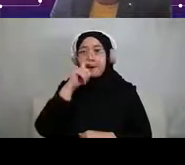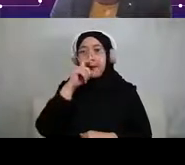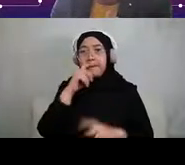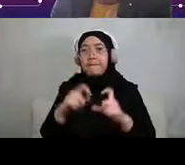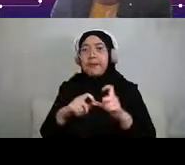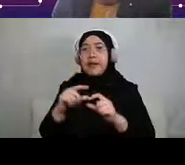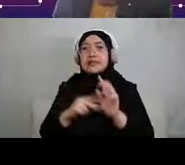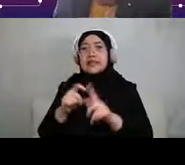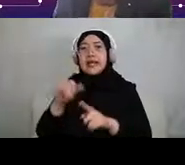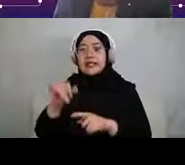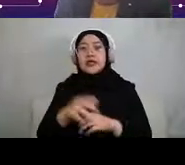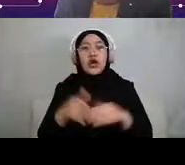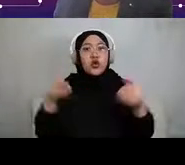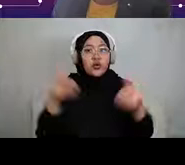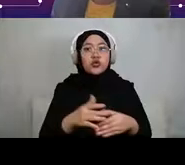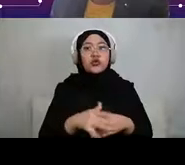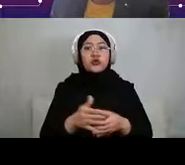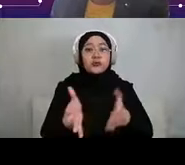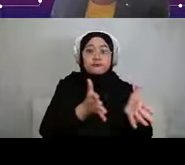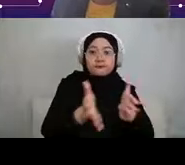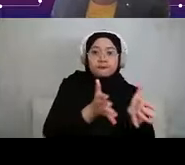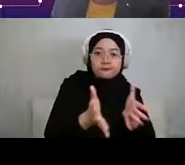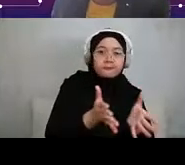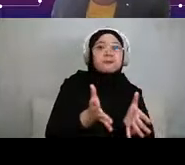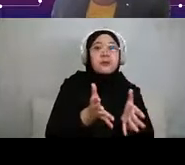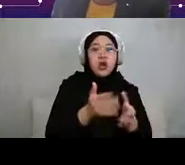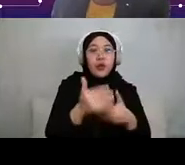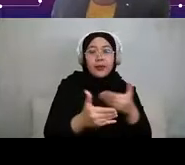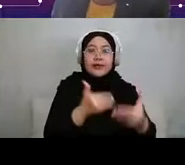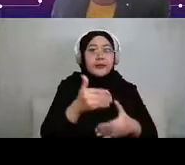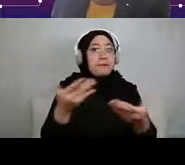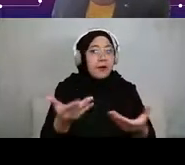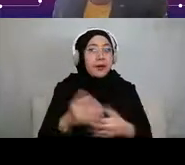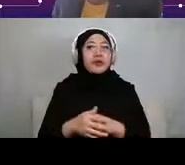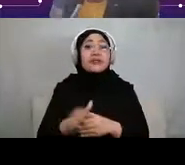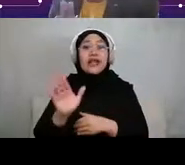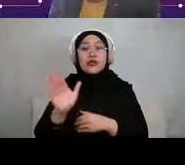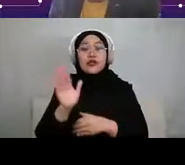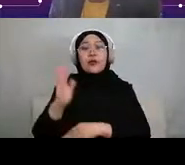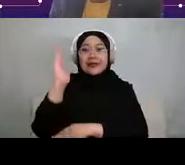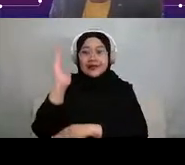Trans, to take this session forward to brief you more effectively on this.